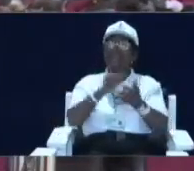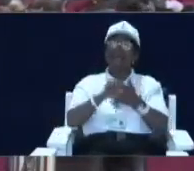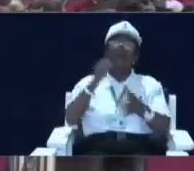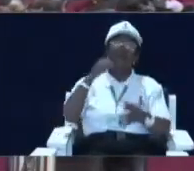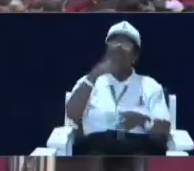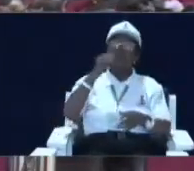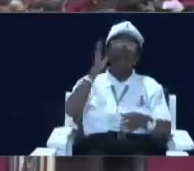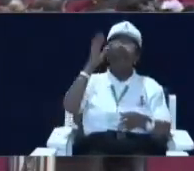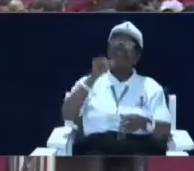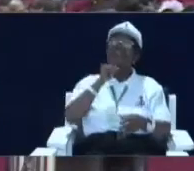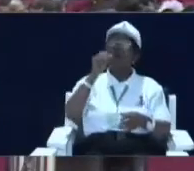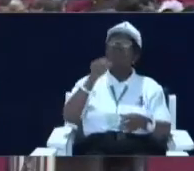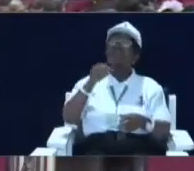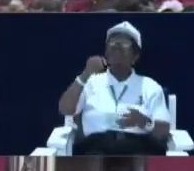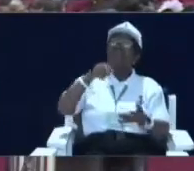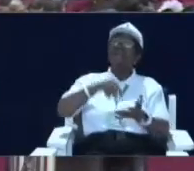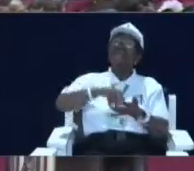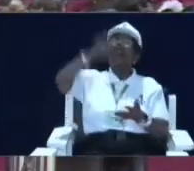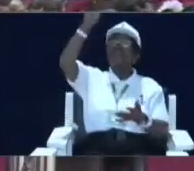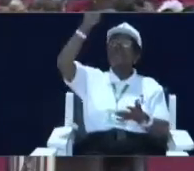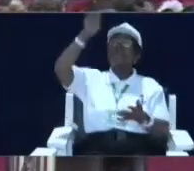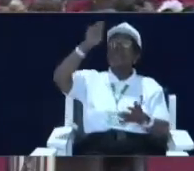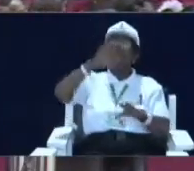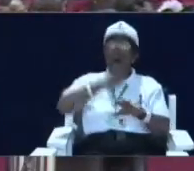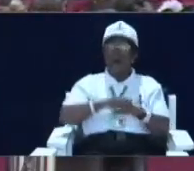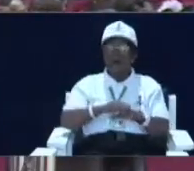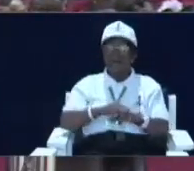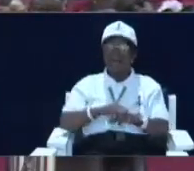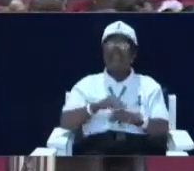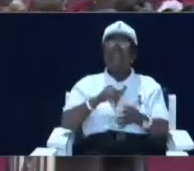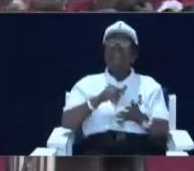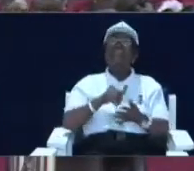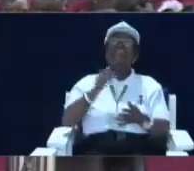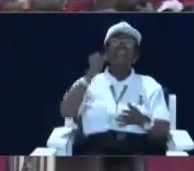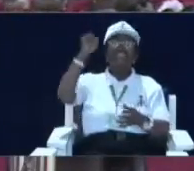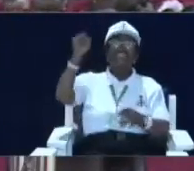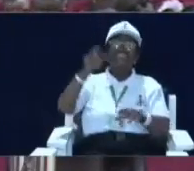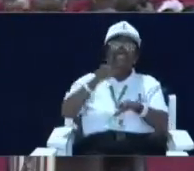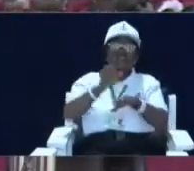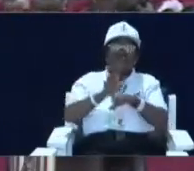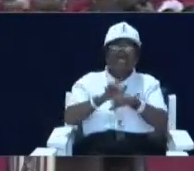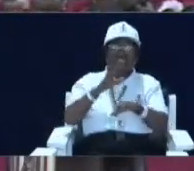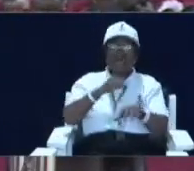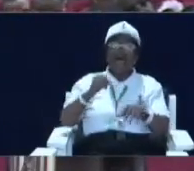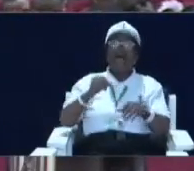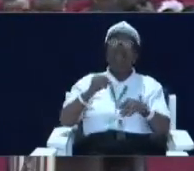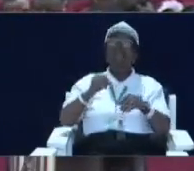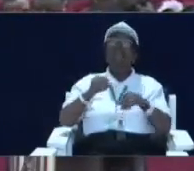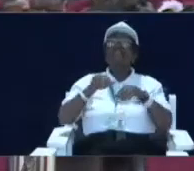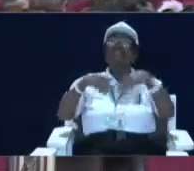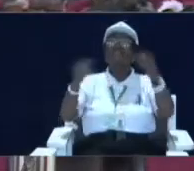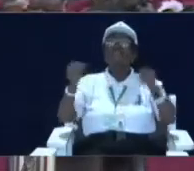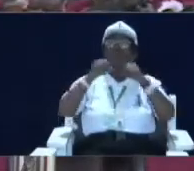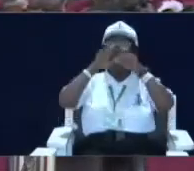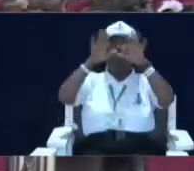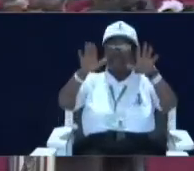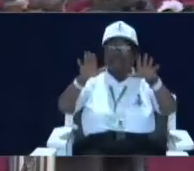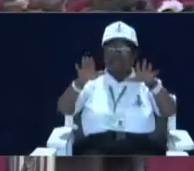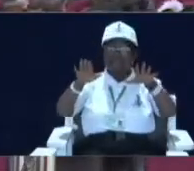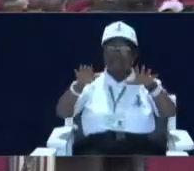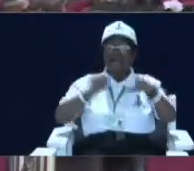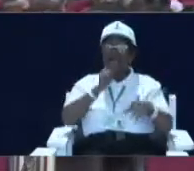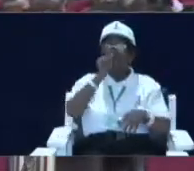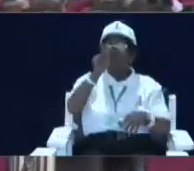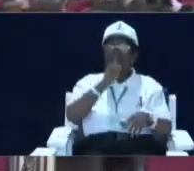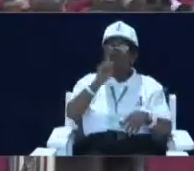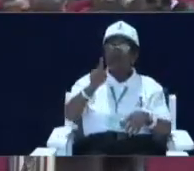his feet and give you a blessing. So I'm sure those children brought down the blessings of